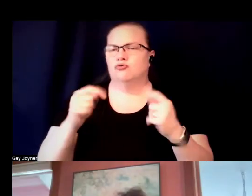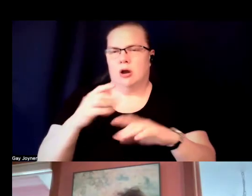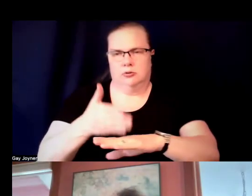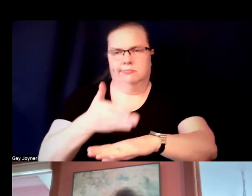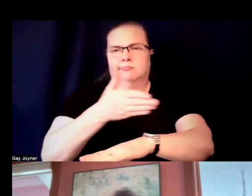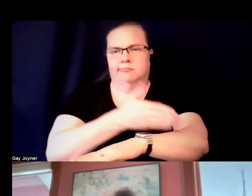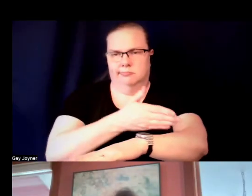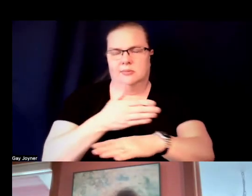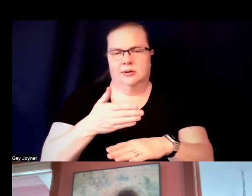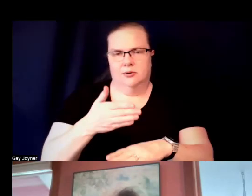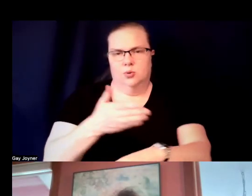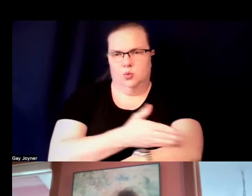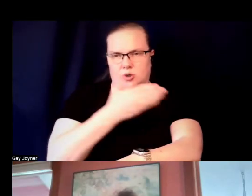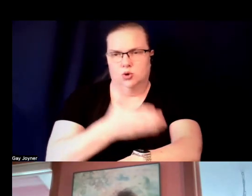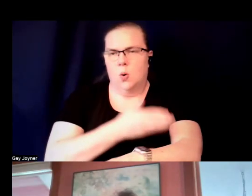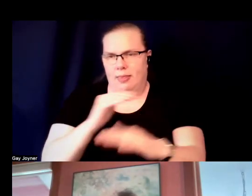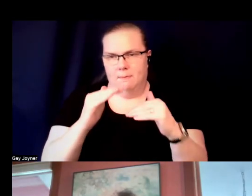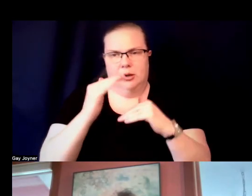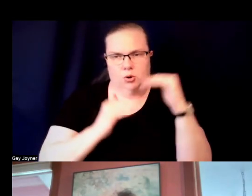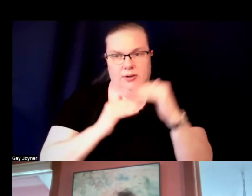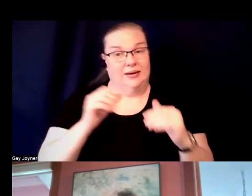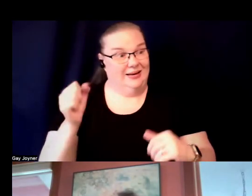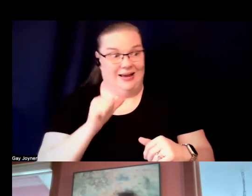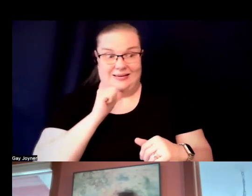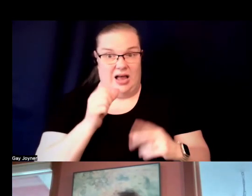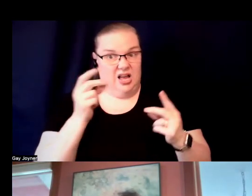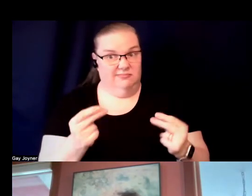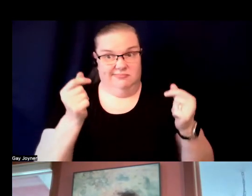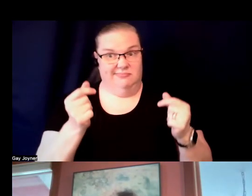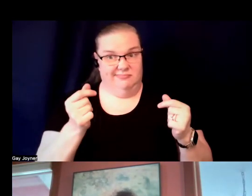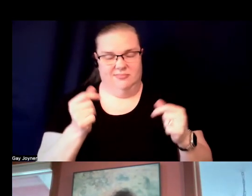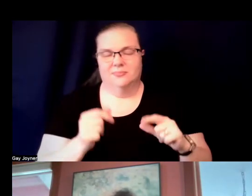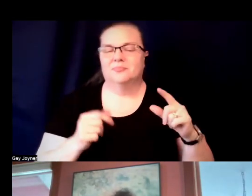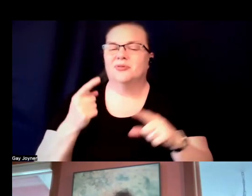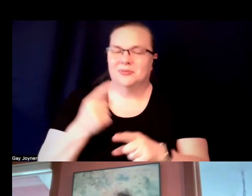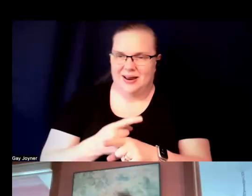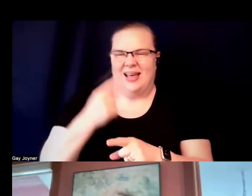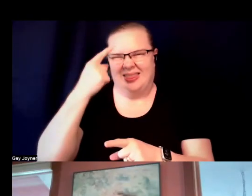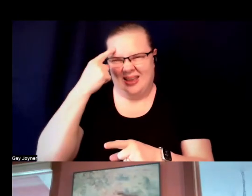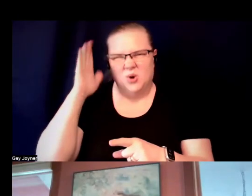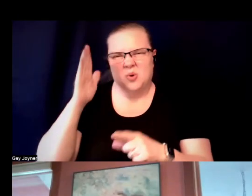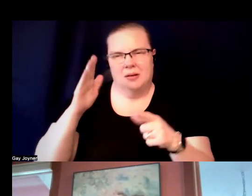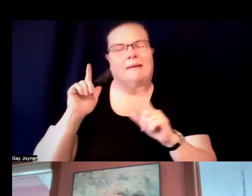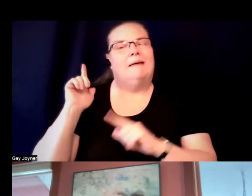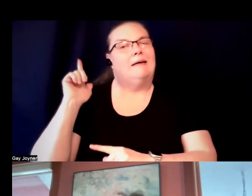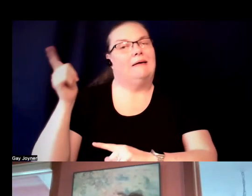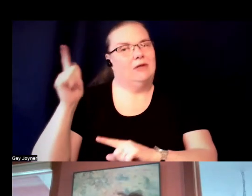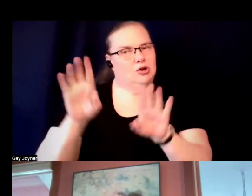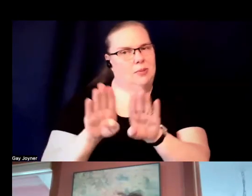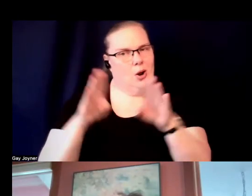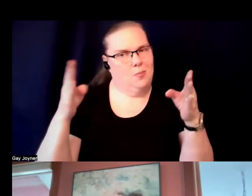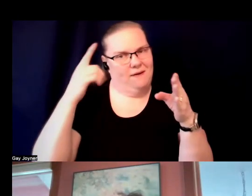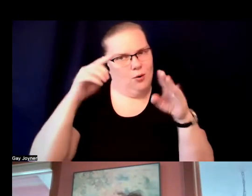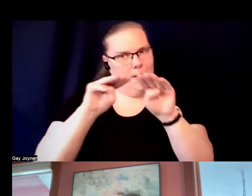time to restore a building. Yeah. It's not a So, simple process. so I think it will eventually be opened as part of the museum for